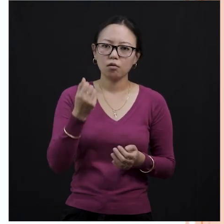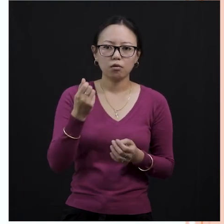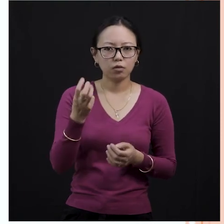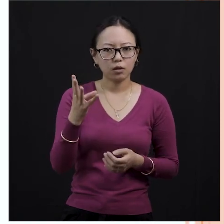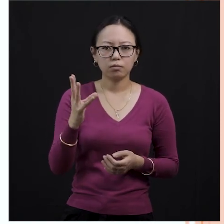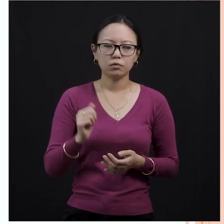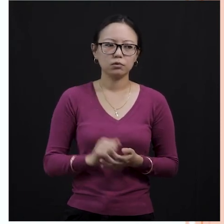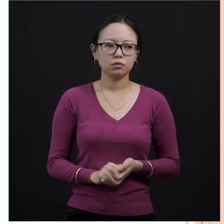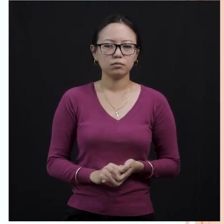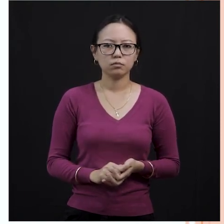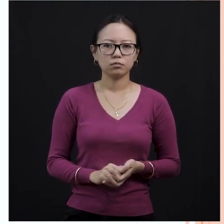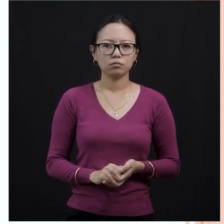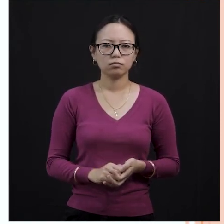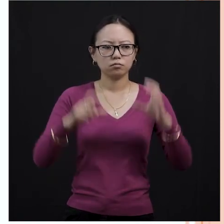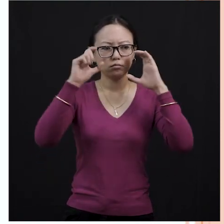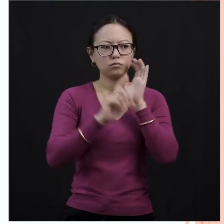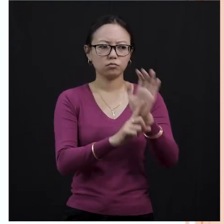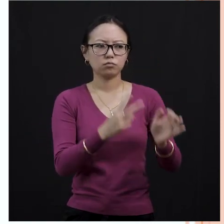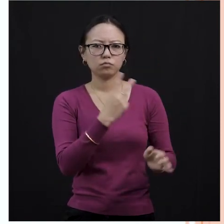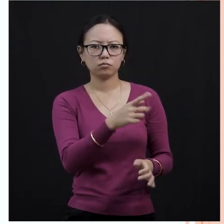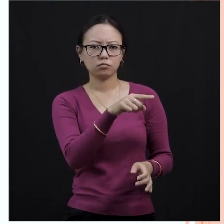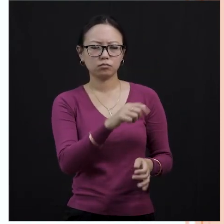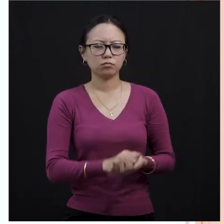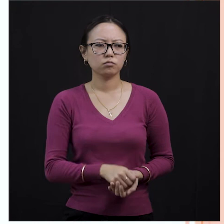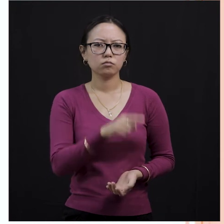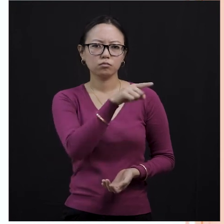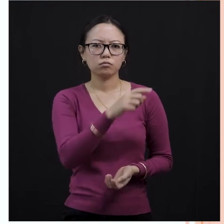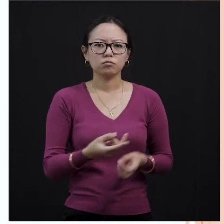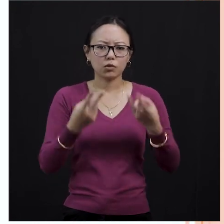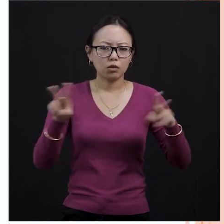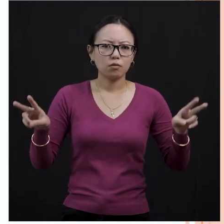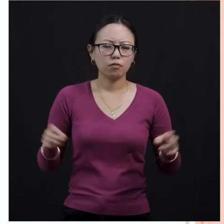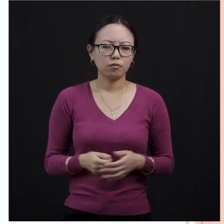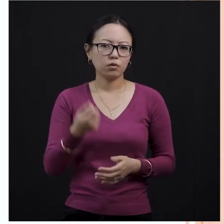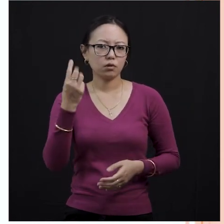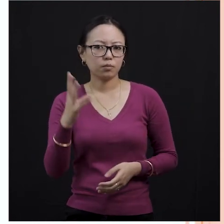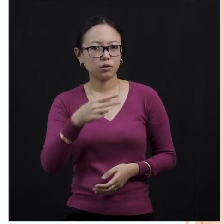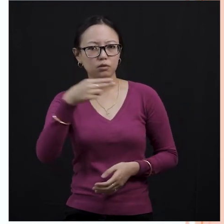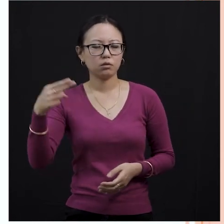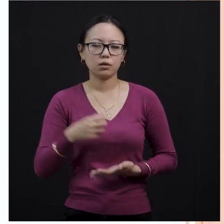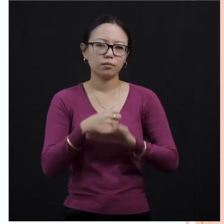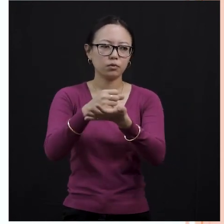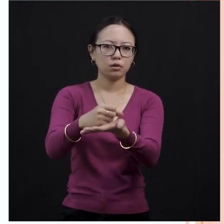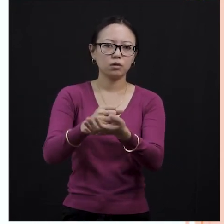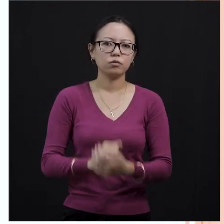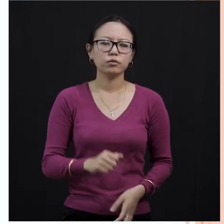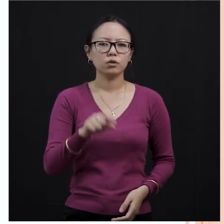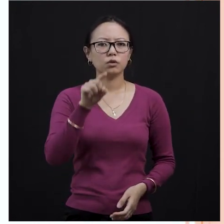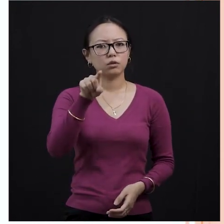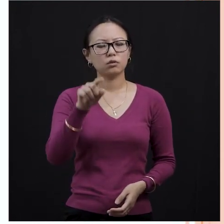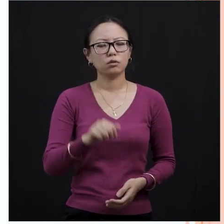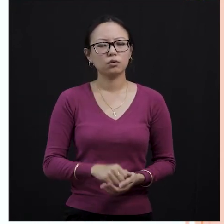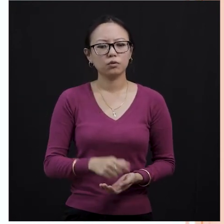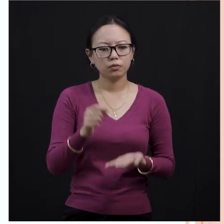the names are given here. You can see that different names are given here. We have to write the numbers